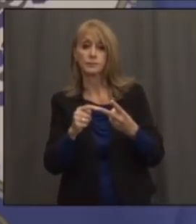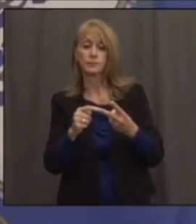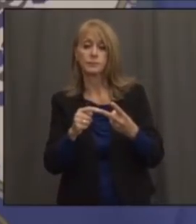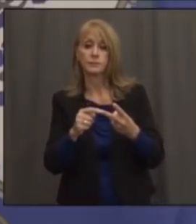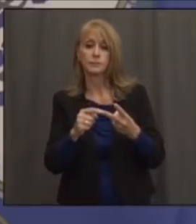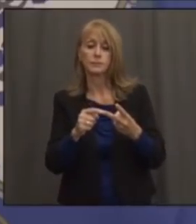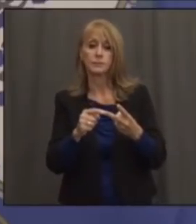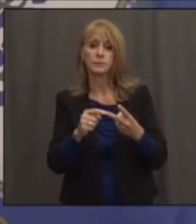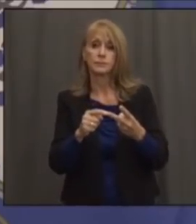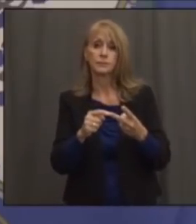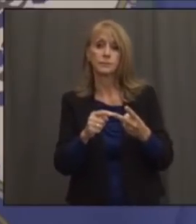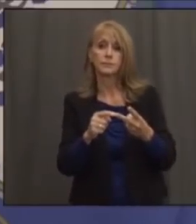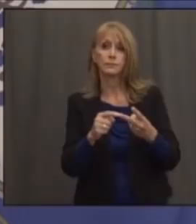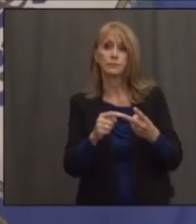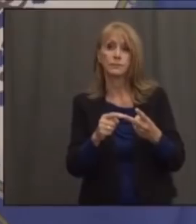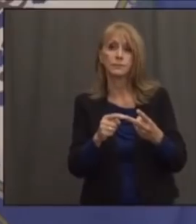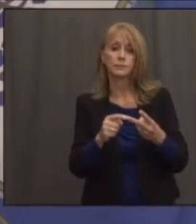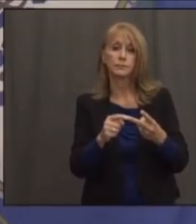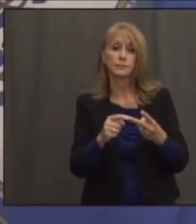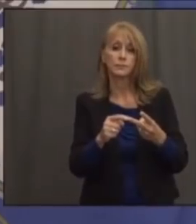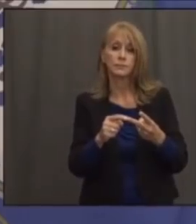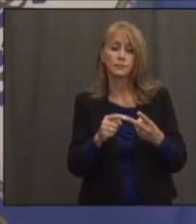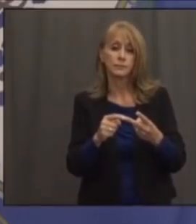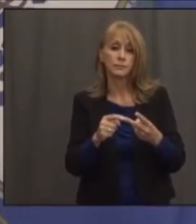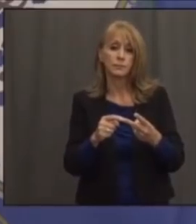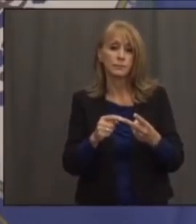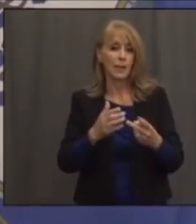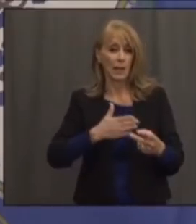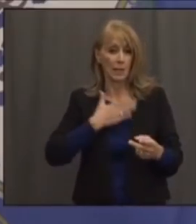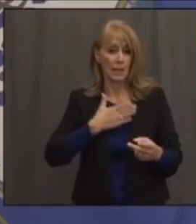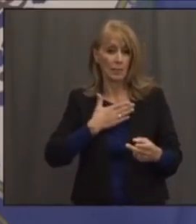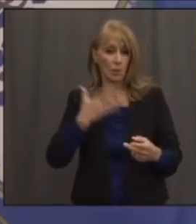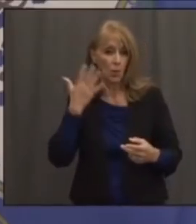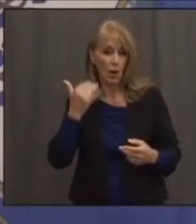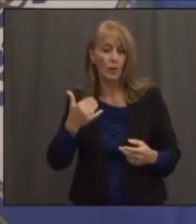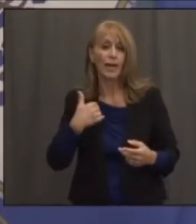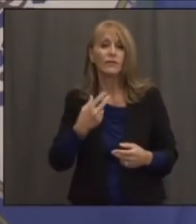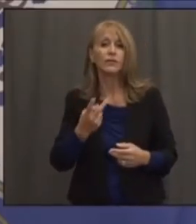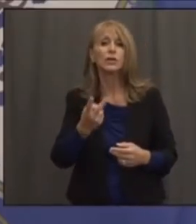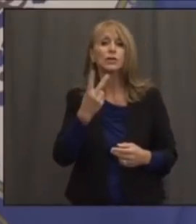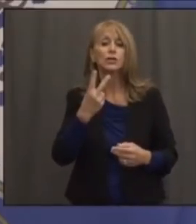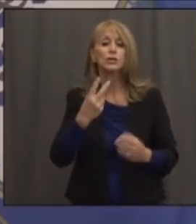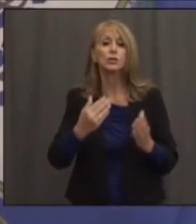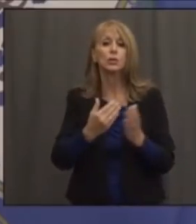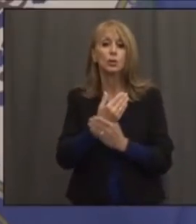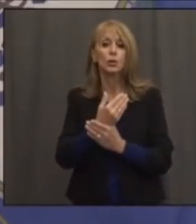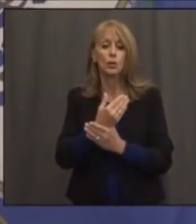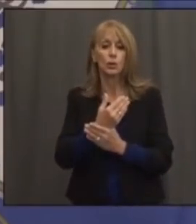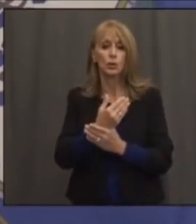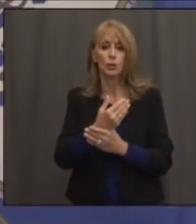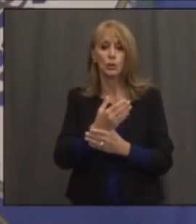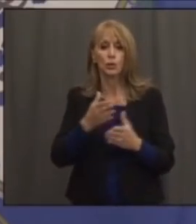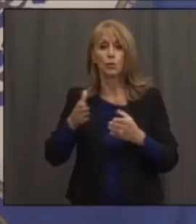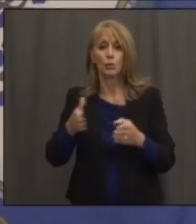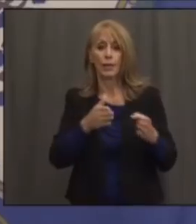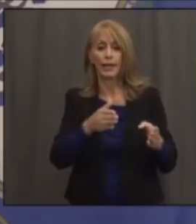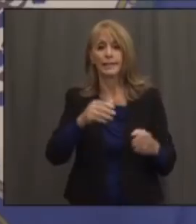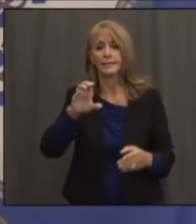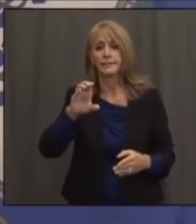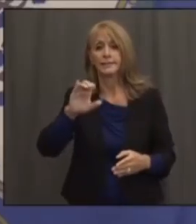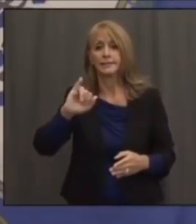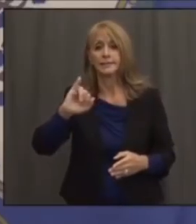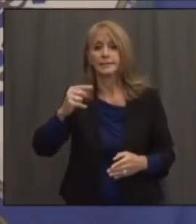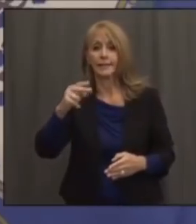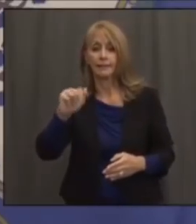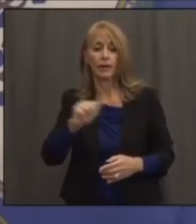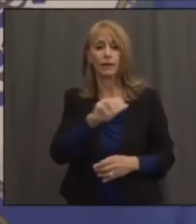we've got, I think, not one but two new platforms on the exchange, one from Cigna, one from